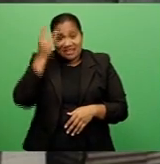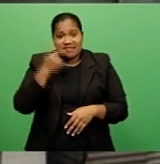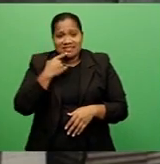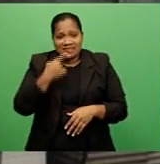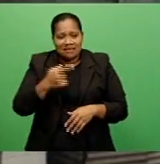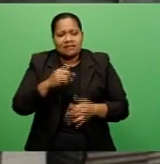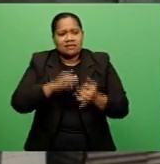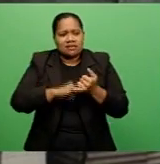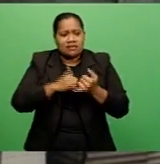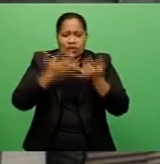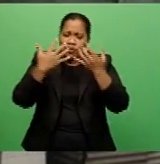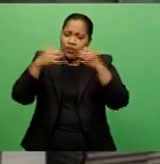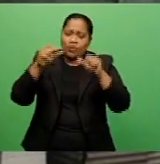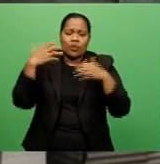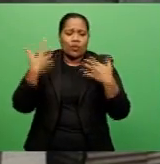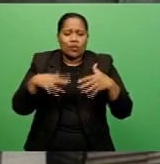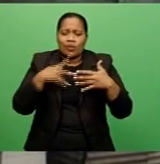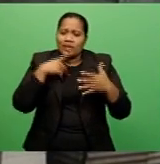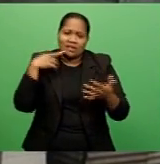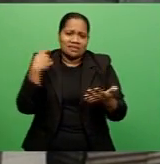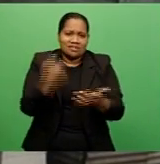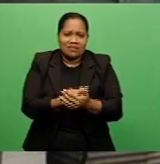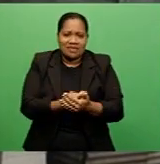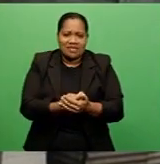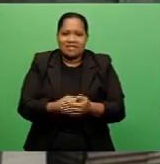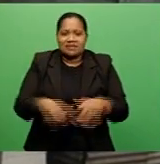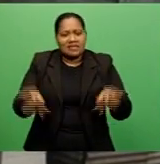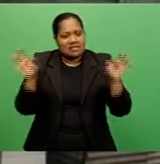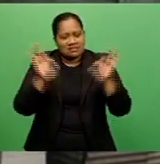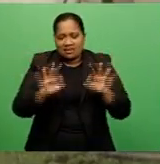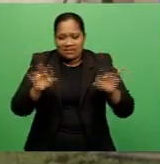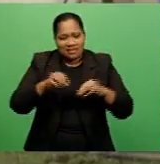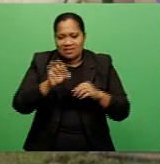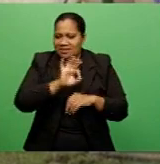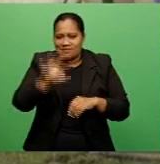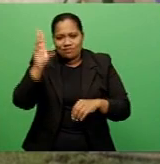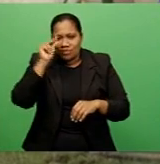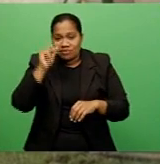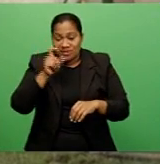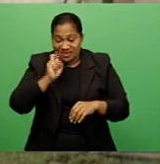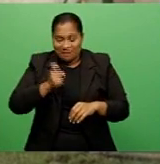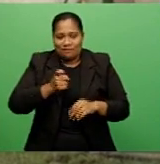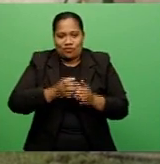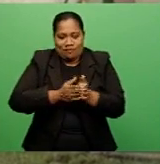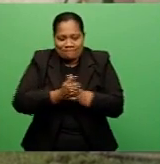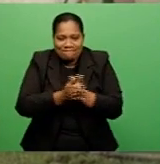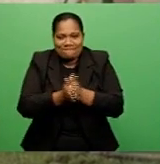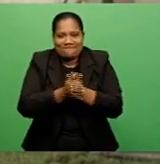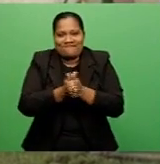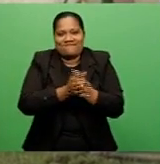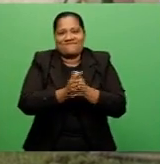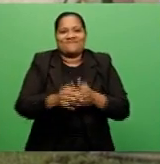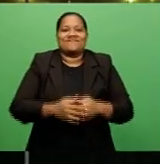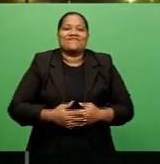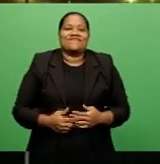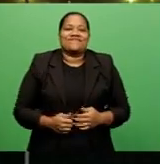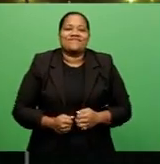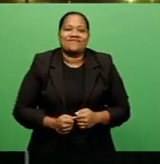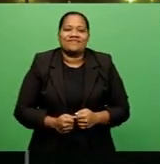achievement is a testimony that nothing is impossible if there is willingness. Apinis Wangrandobu, FBC